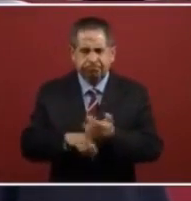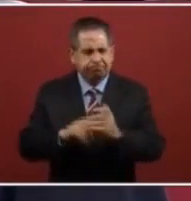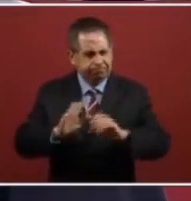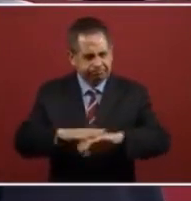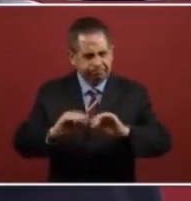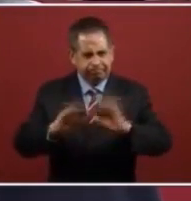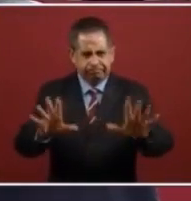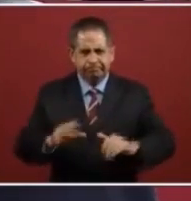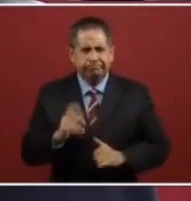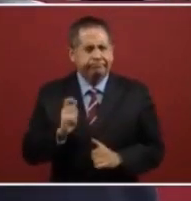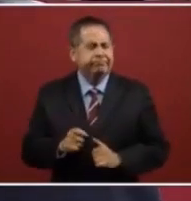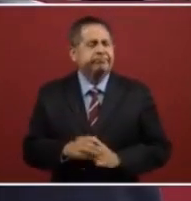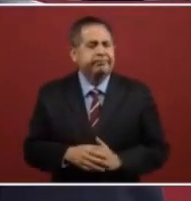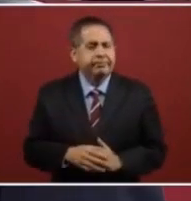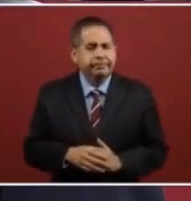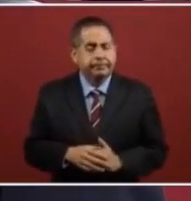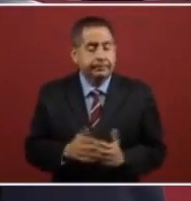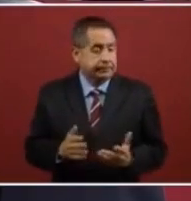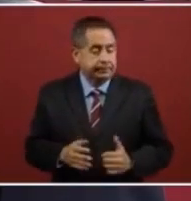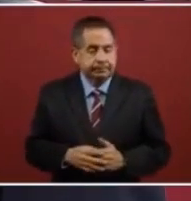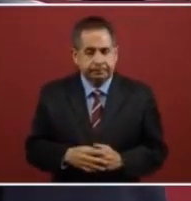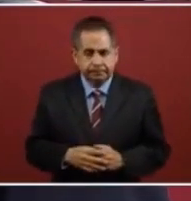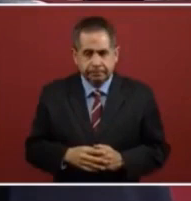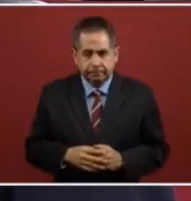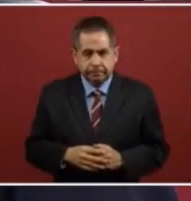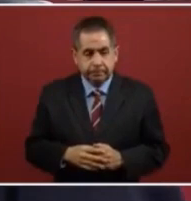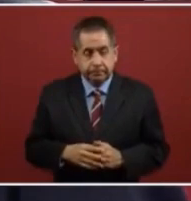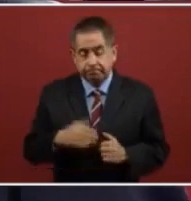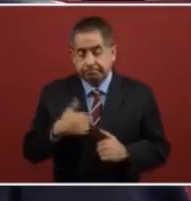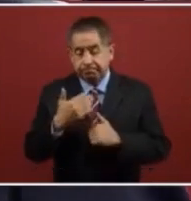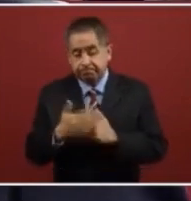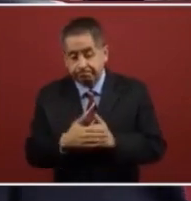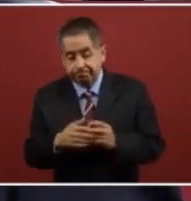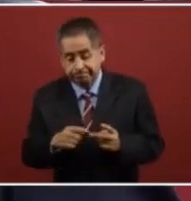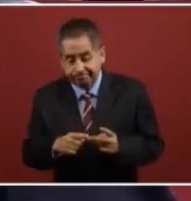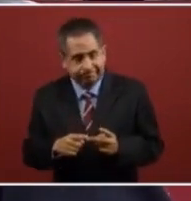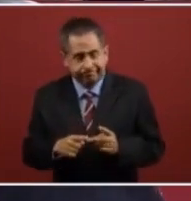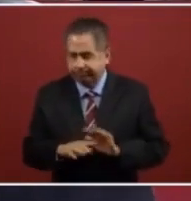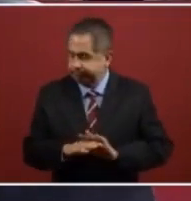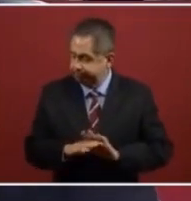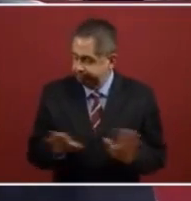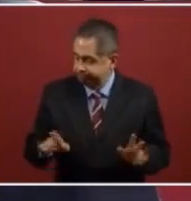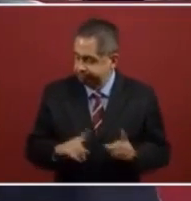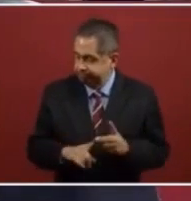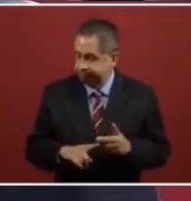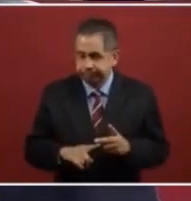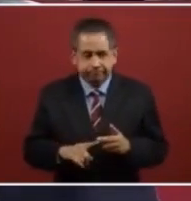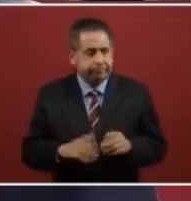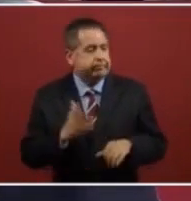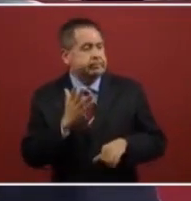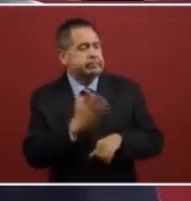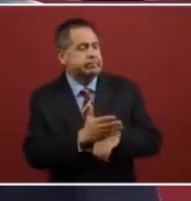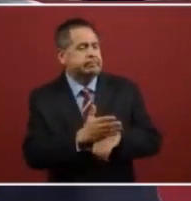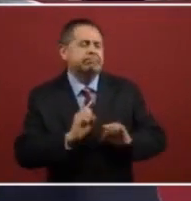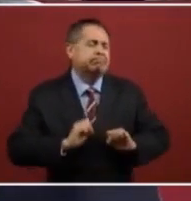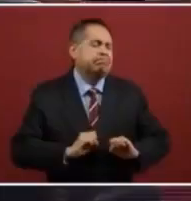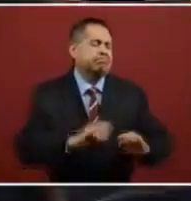claro that it is clear que no va a that haber that there will not be impunidad.